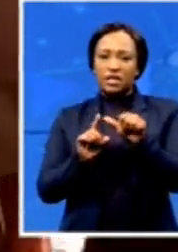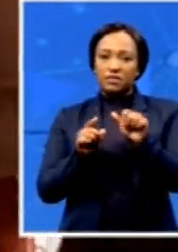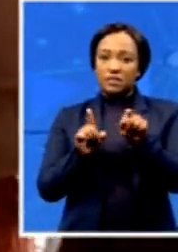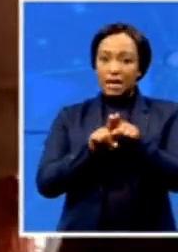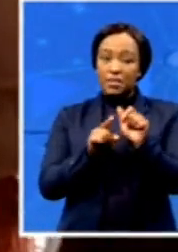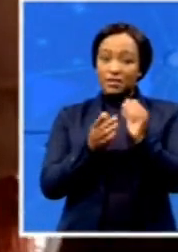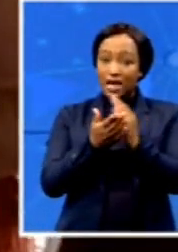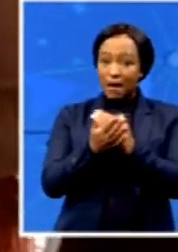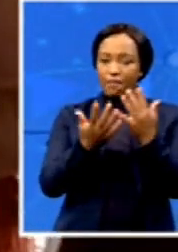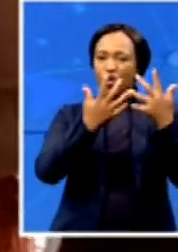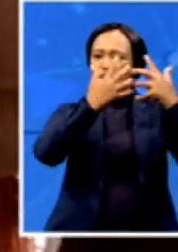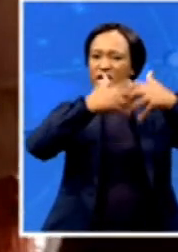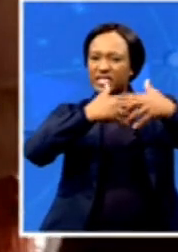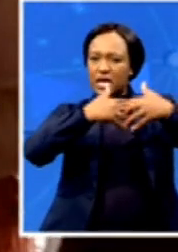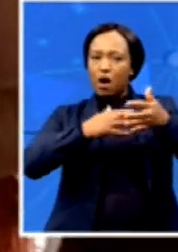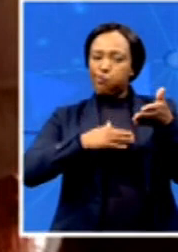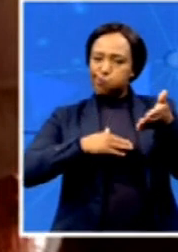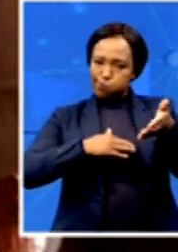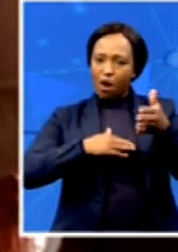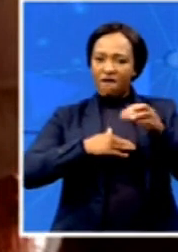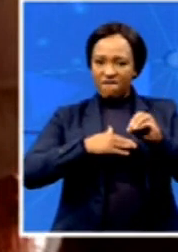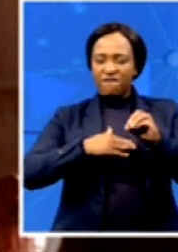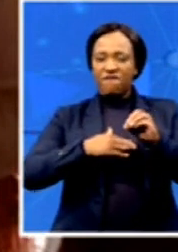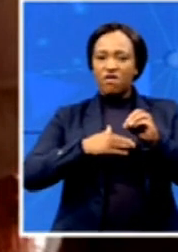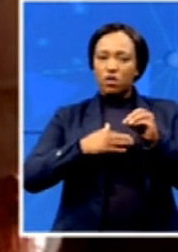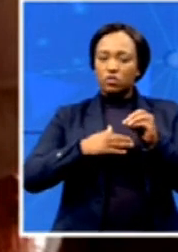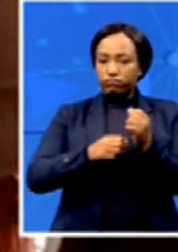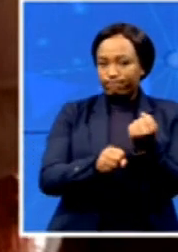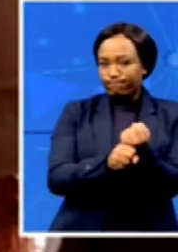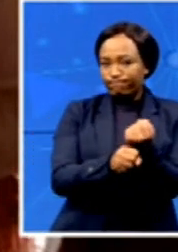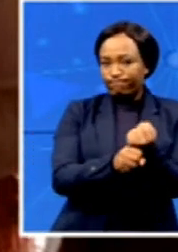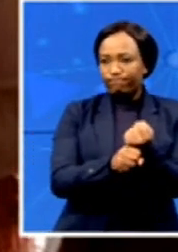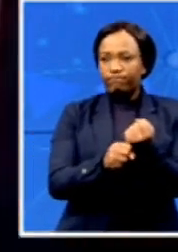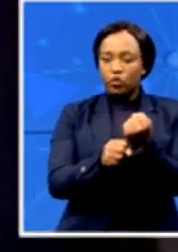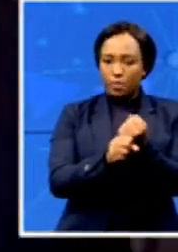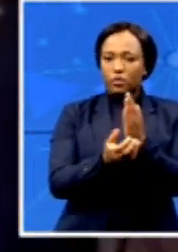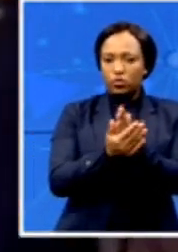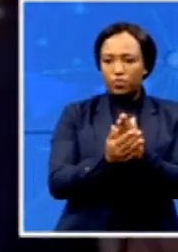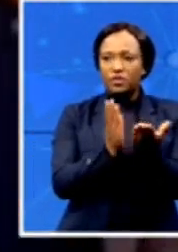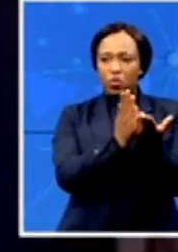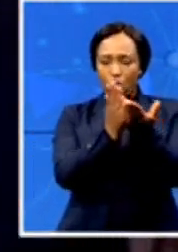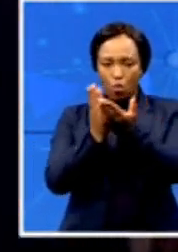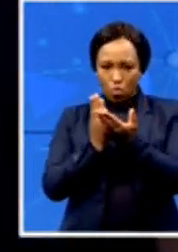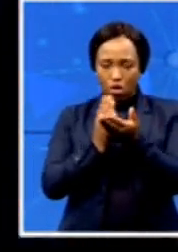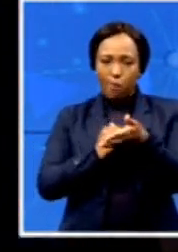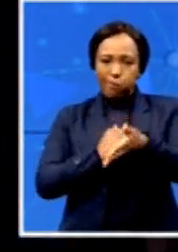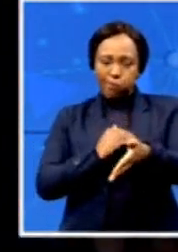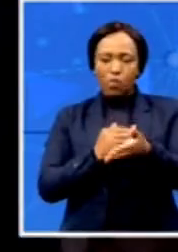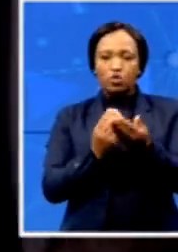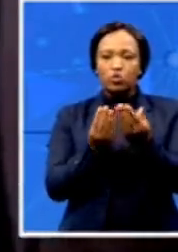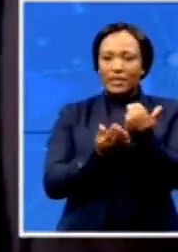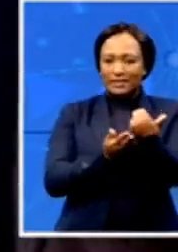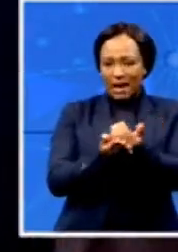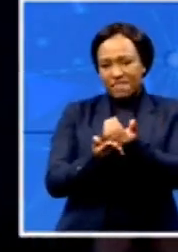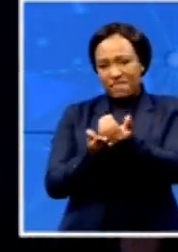undertaking the job of ensuring that the schools are being restored, the classrooms are being restored, so